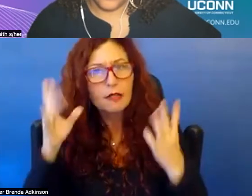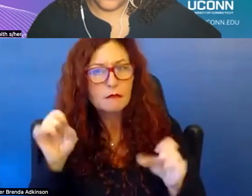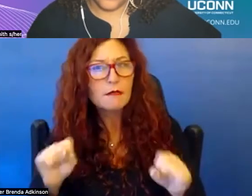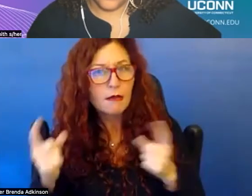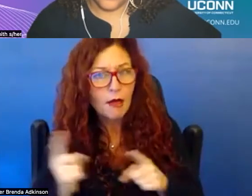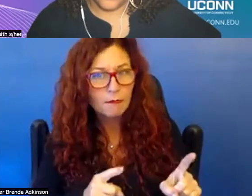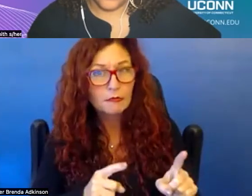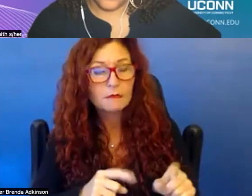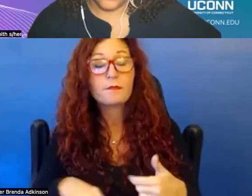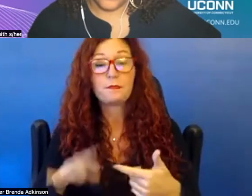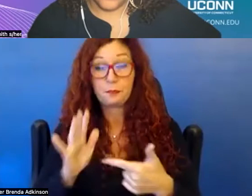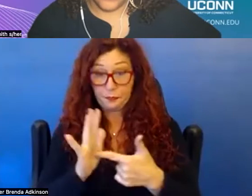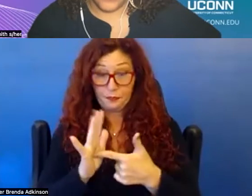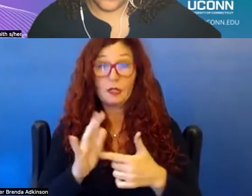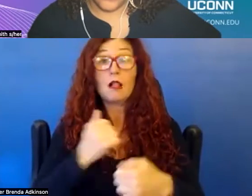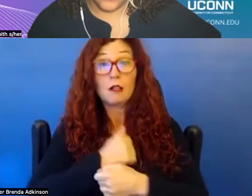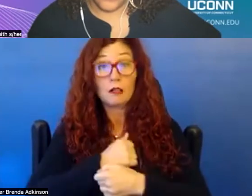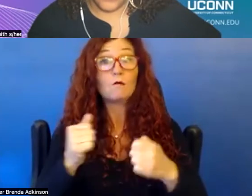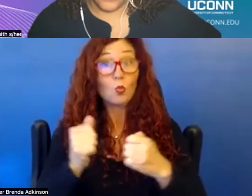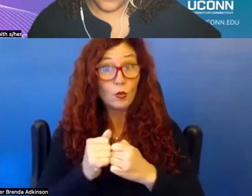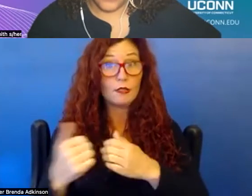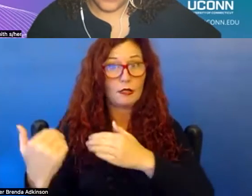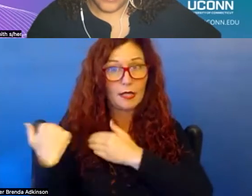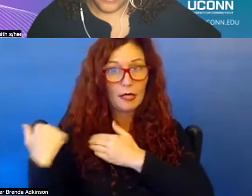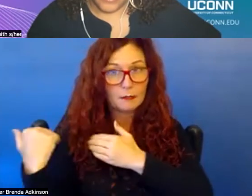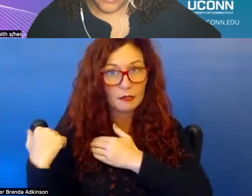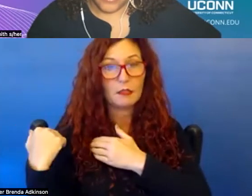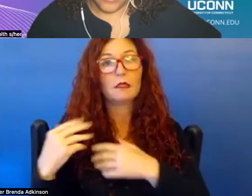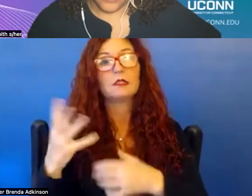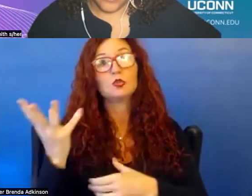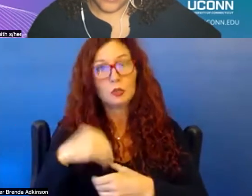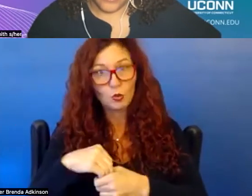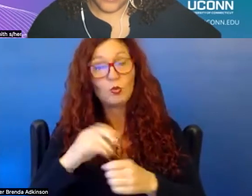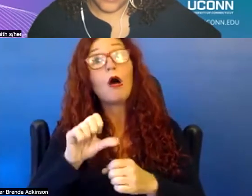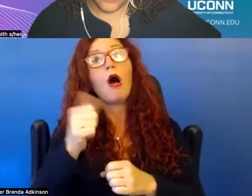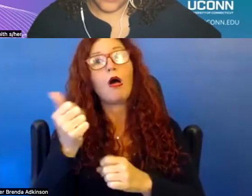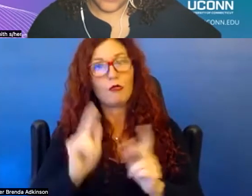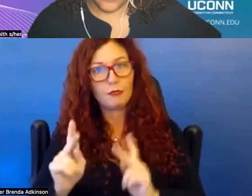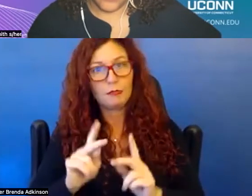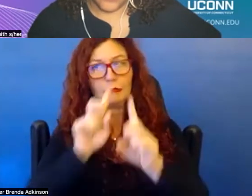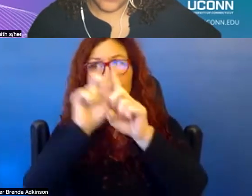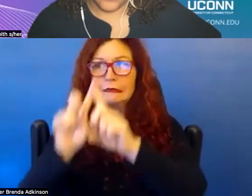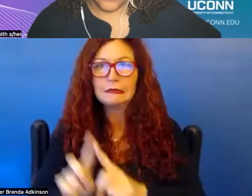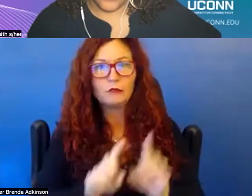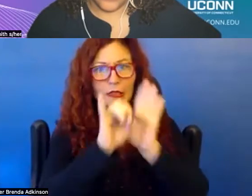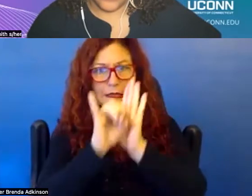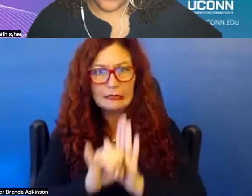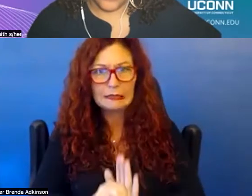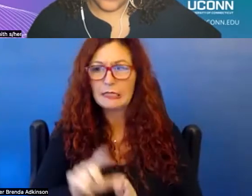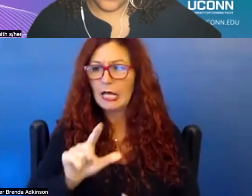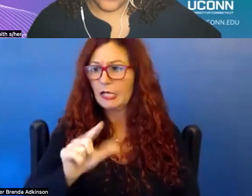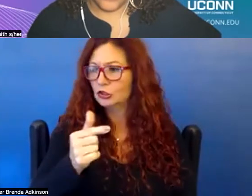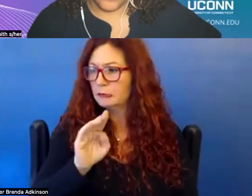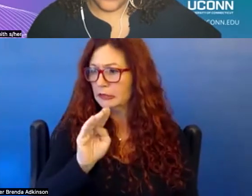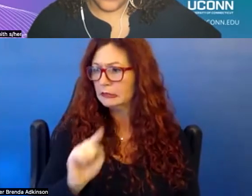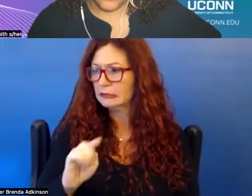with Accountability to include the voices of cis men, of trans men and women, and gender non-binary people, as well as cis